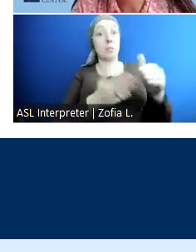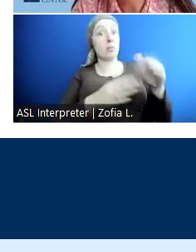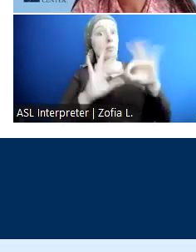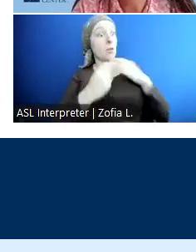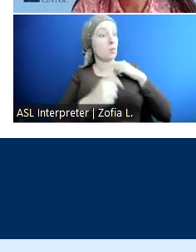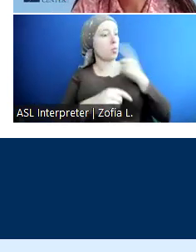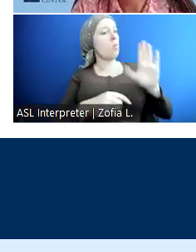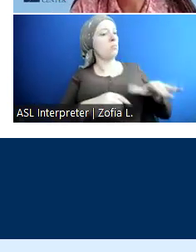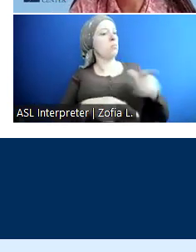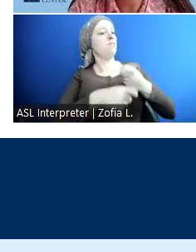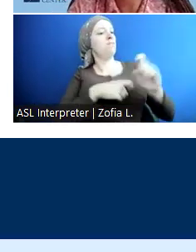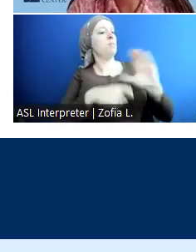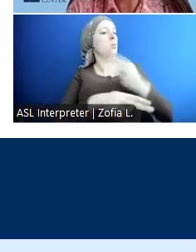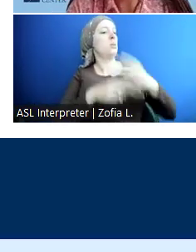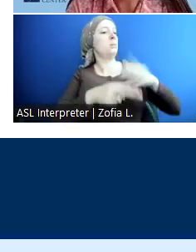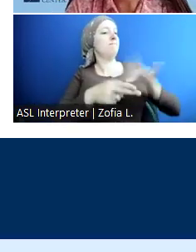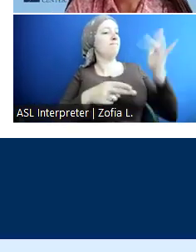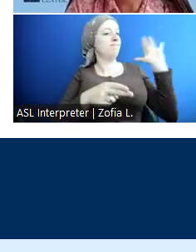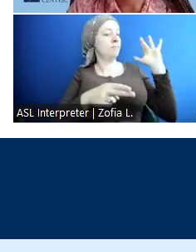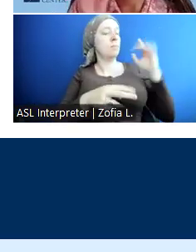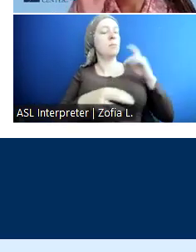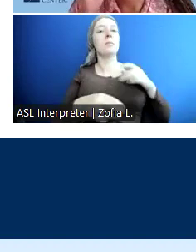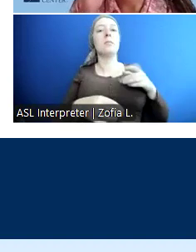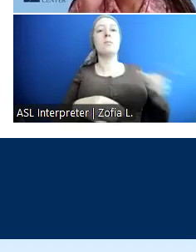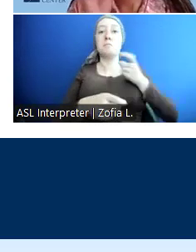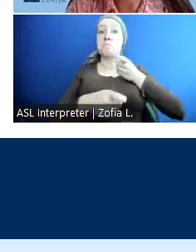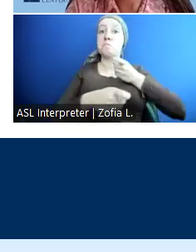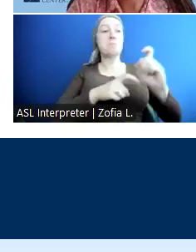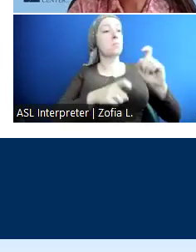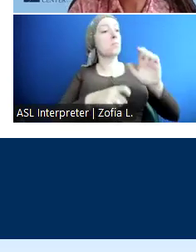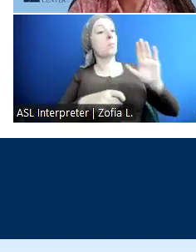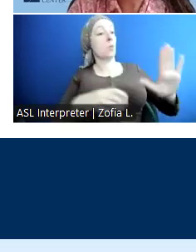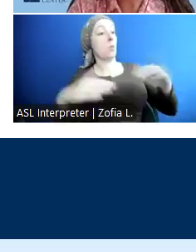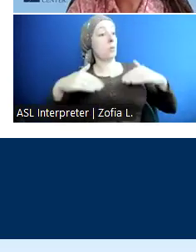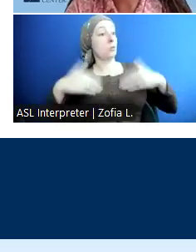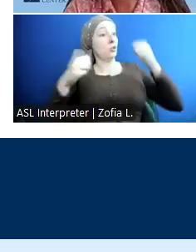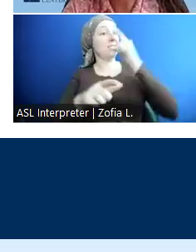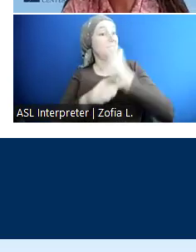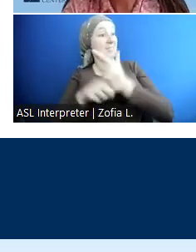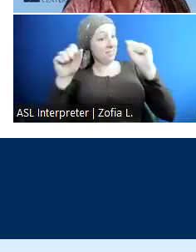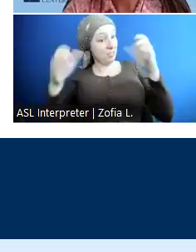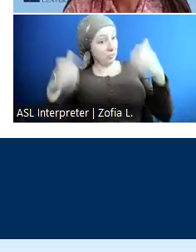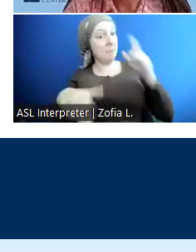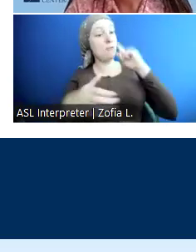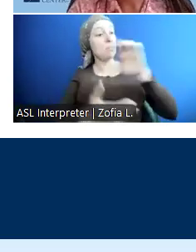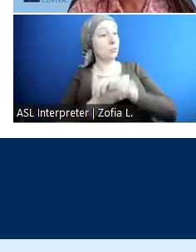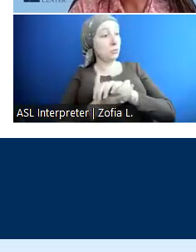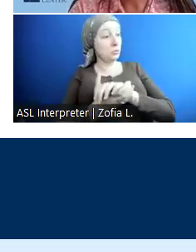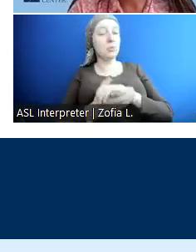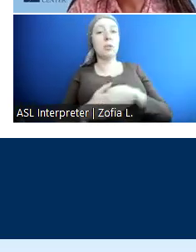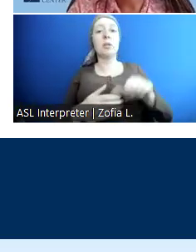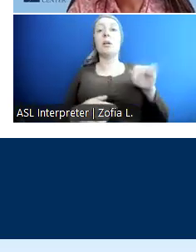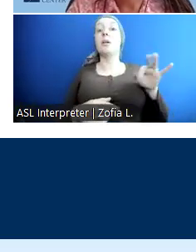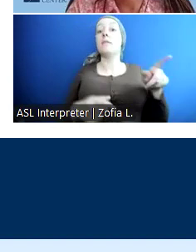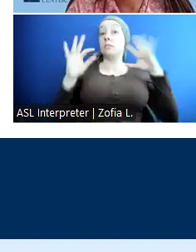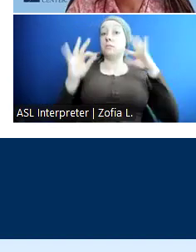are ruining their family's reputation. They may be ruining their younger sister's prospects of marriage. If they decide to